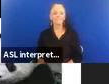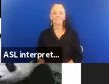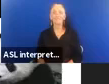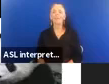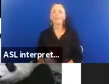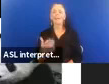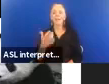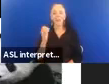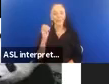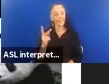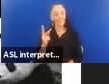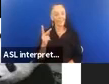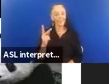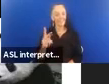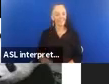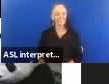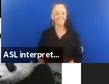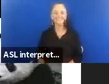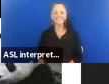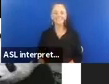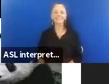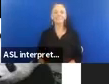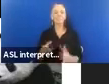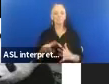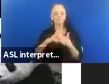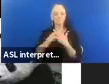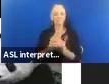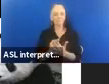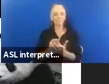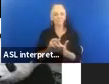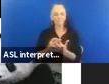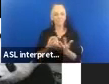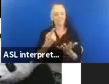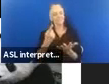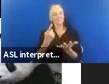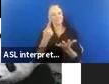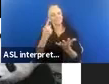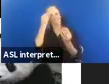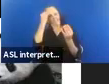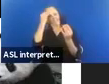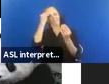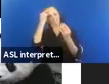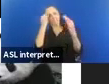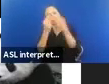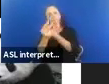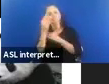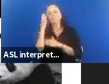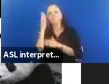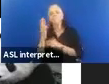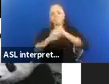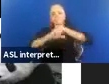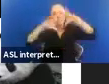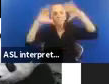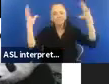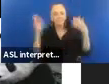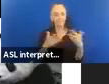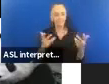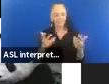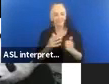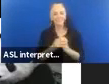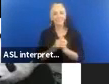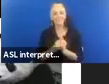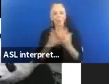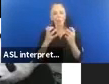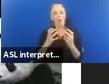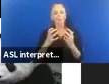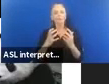Okay, so as a springboard for thinking about where we go from here, we wanted to get the